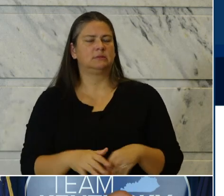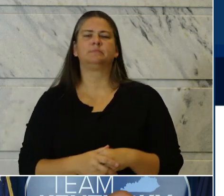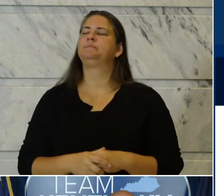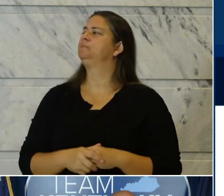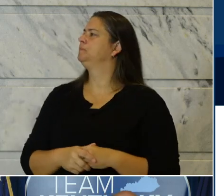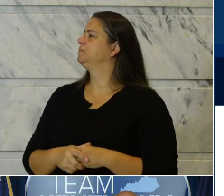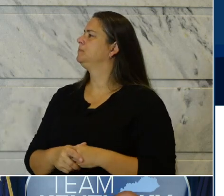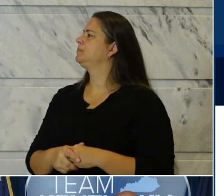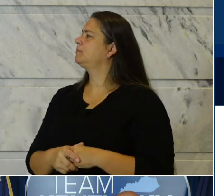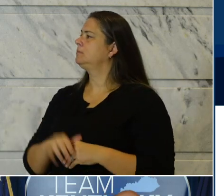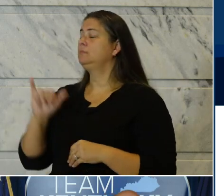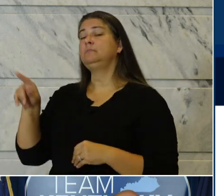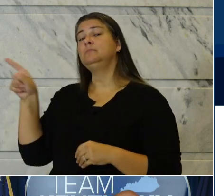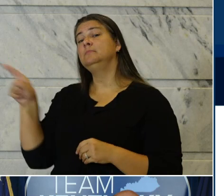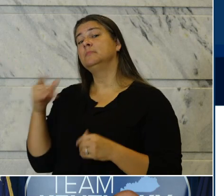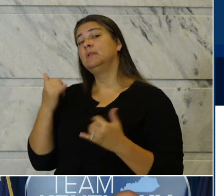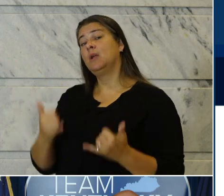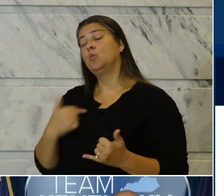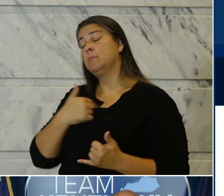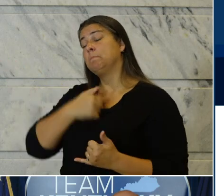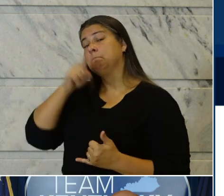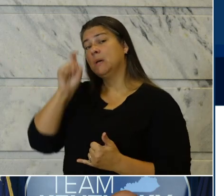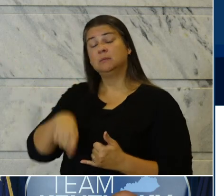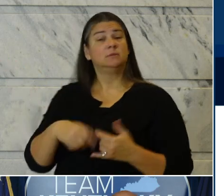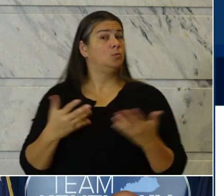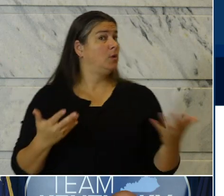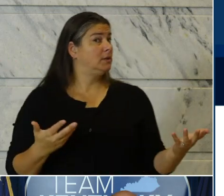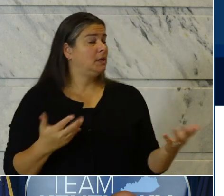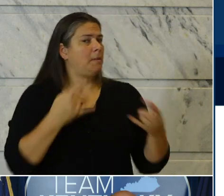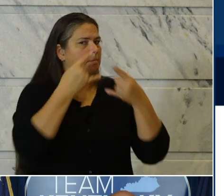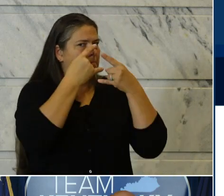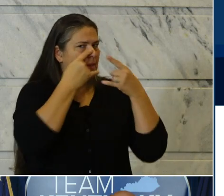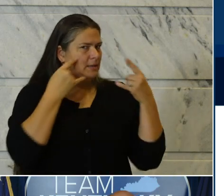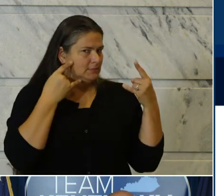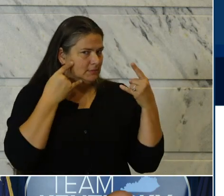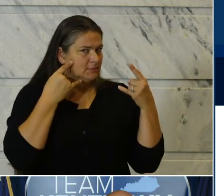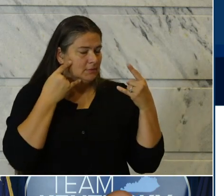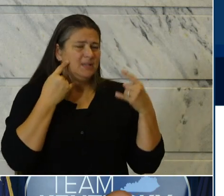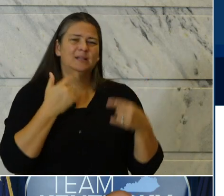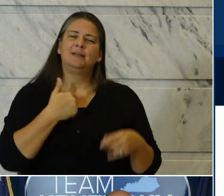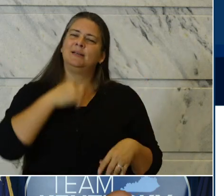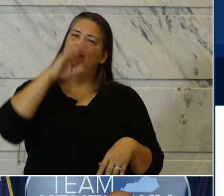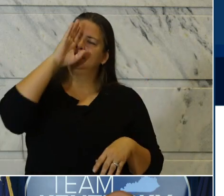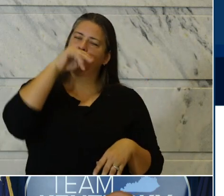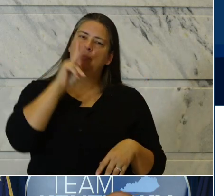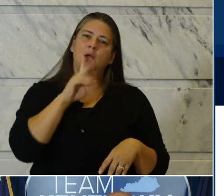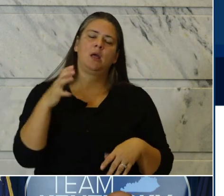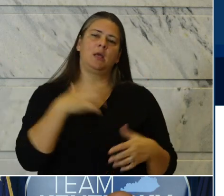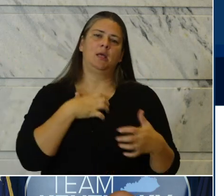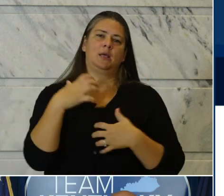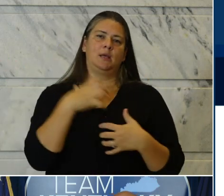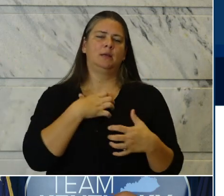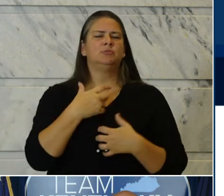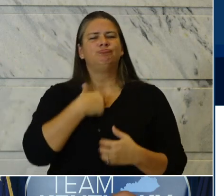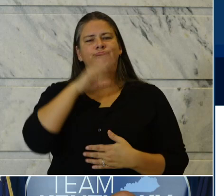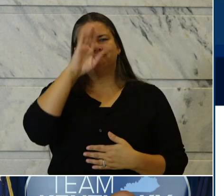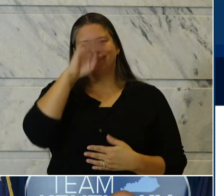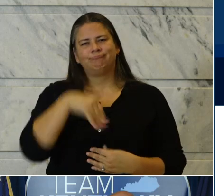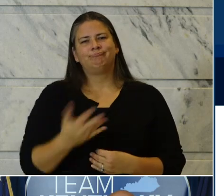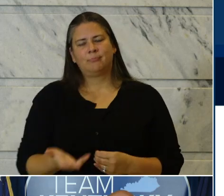affect. You got to wear these masks. And I got to tell you, as much as people have complained about it, it's